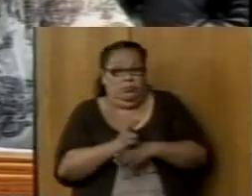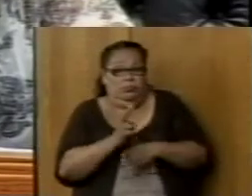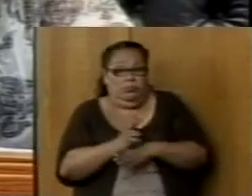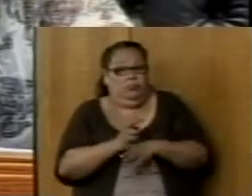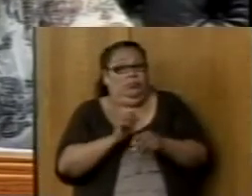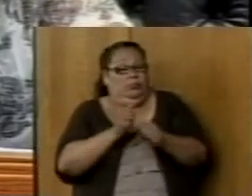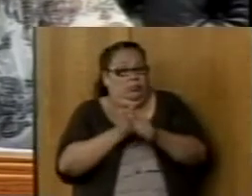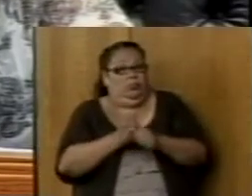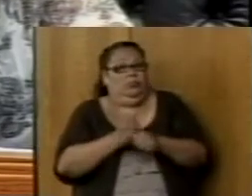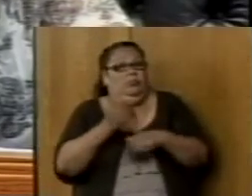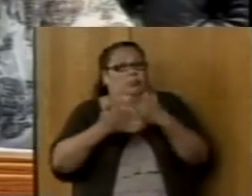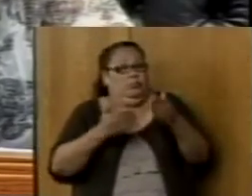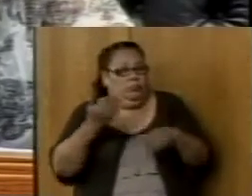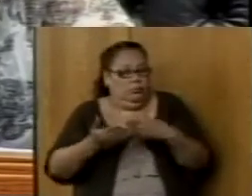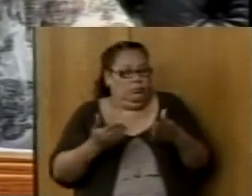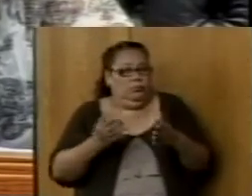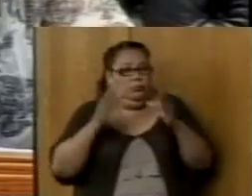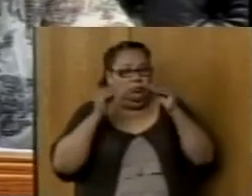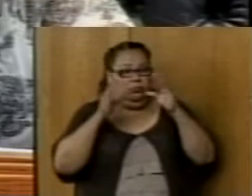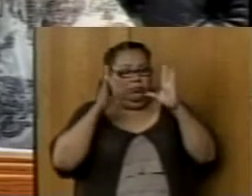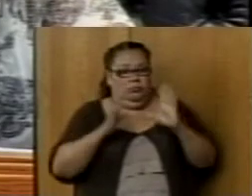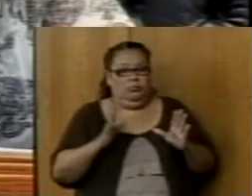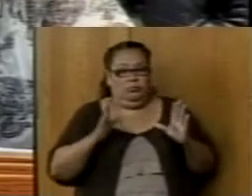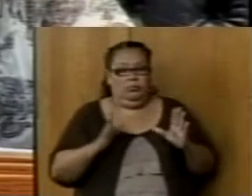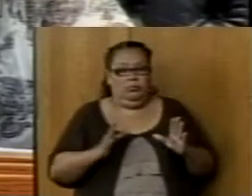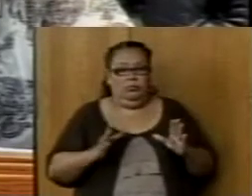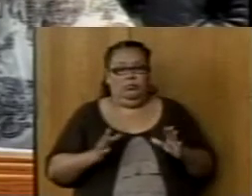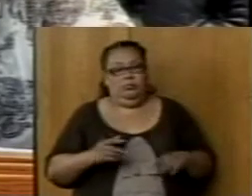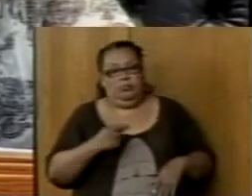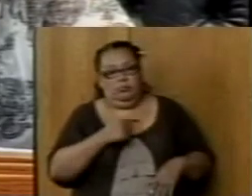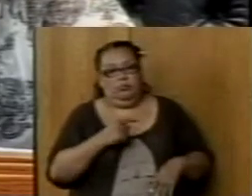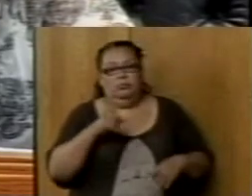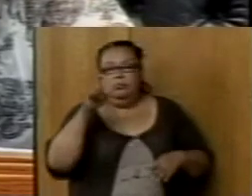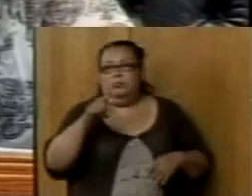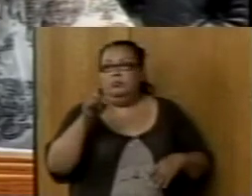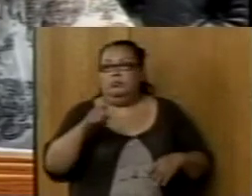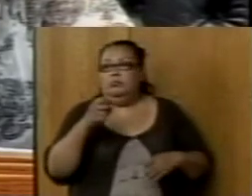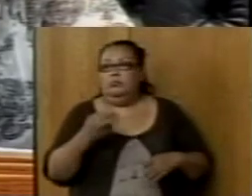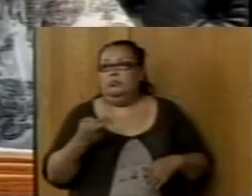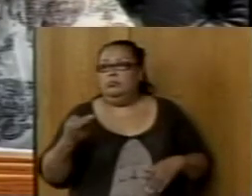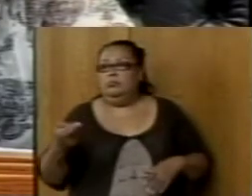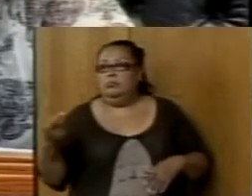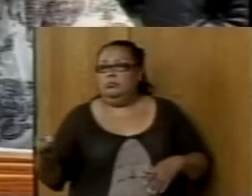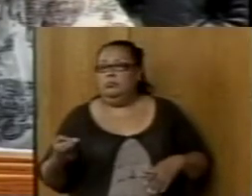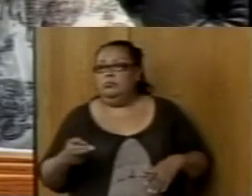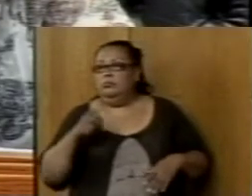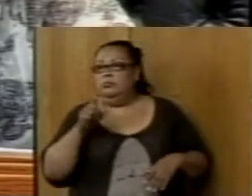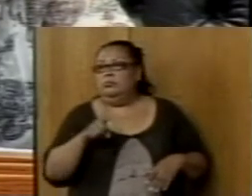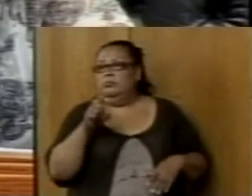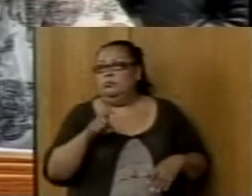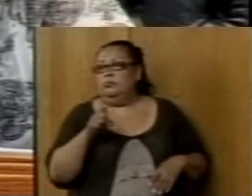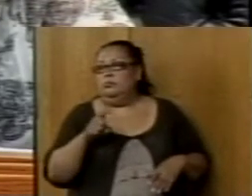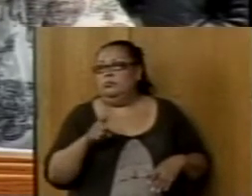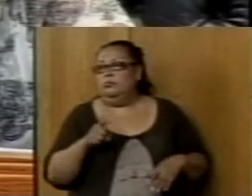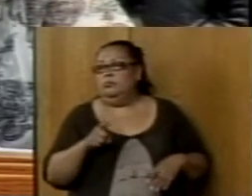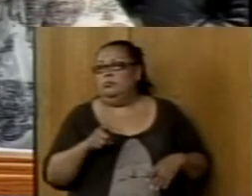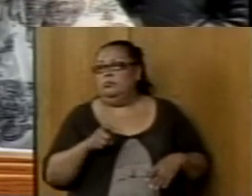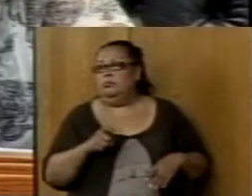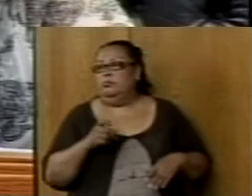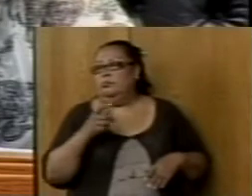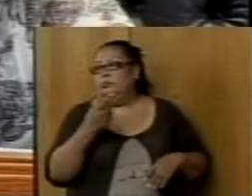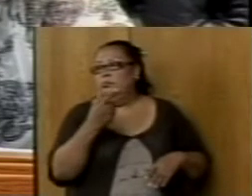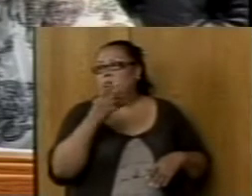no follow-up. The teachers have the necessary resources that they need to carry out